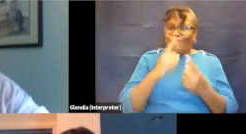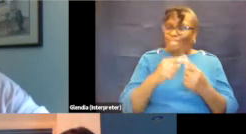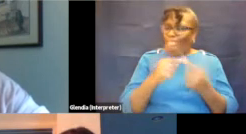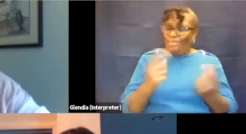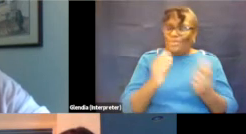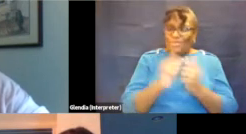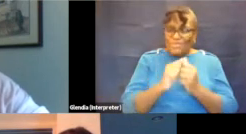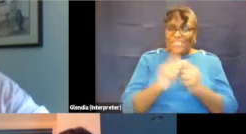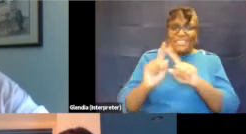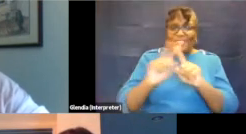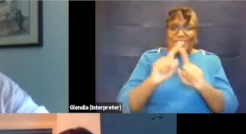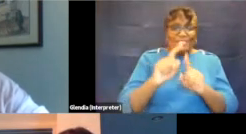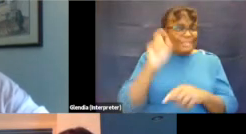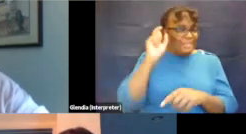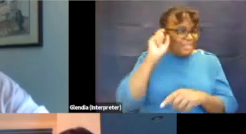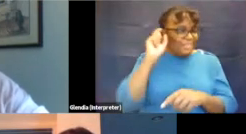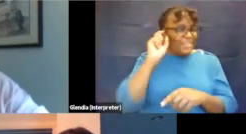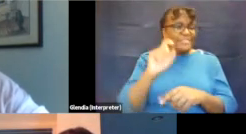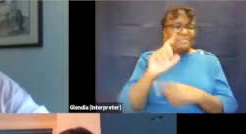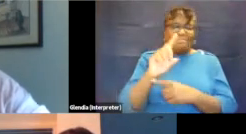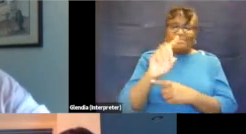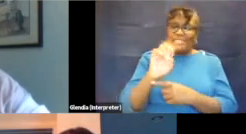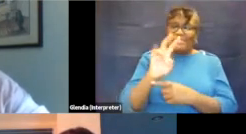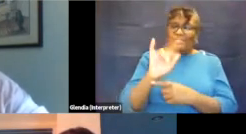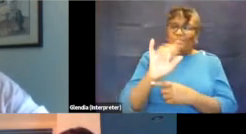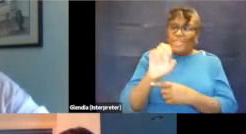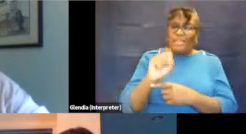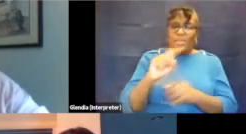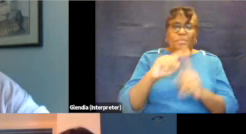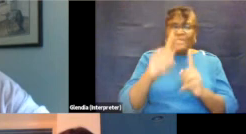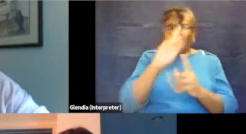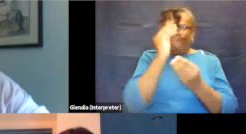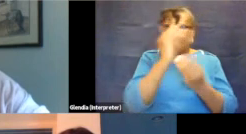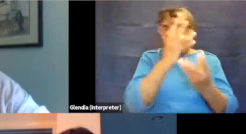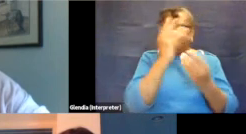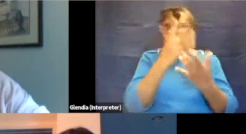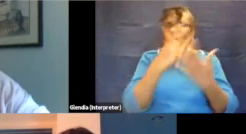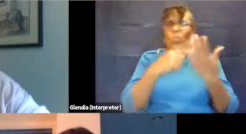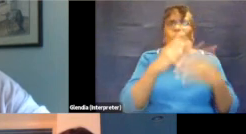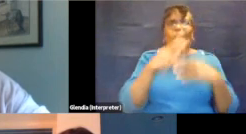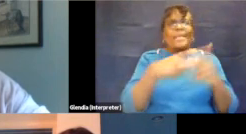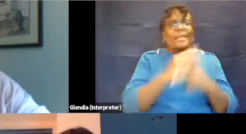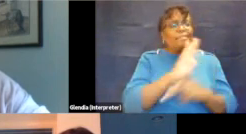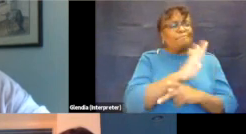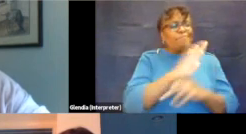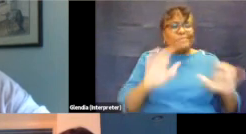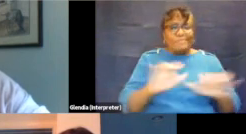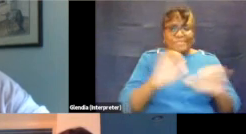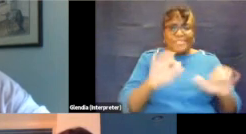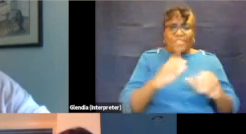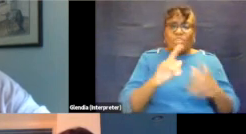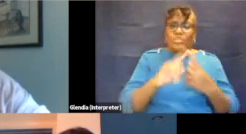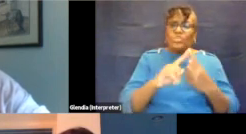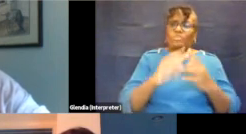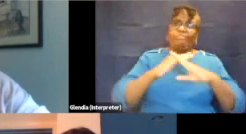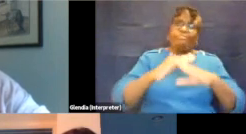yes. But this is also just informing your audiology of activities that your child's involved in, as well as just being proactive to prevent any